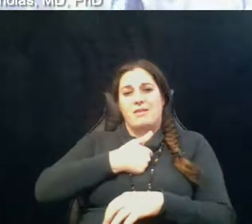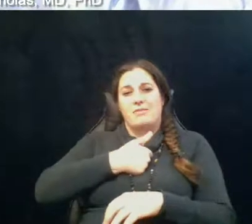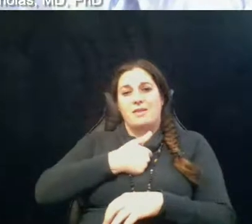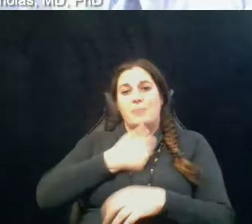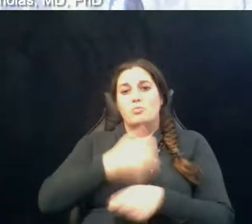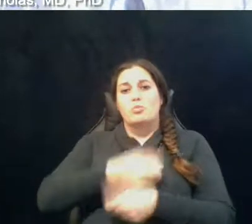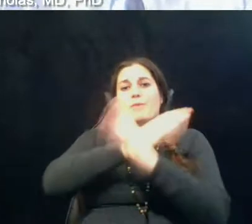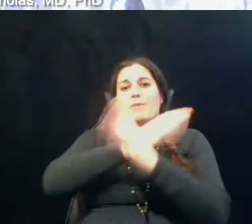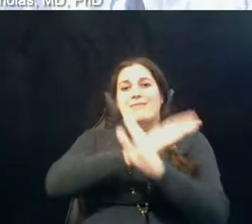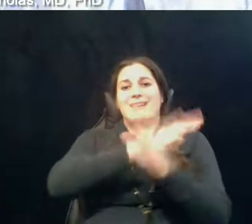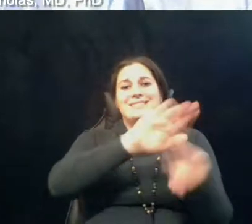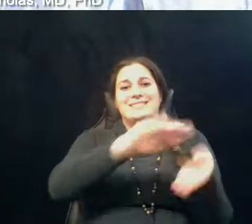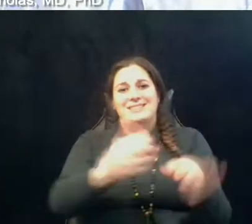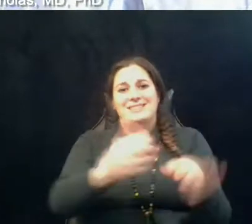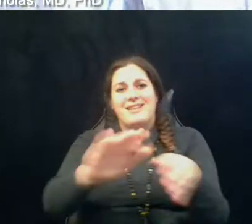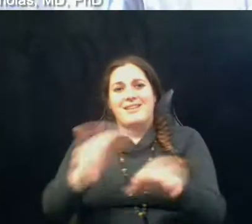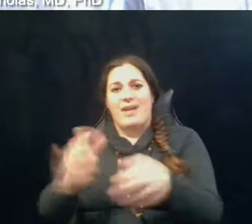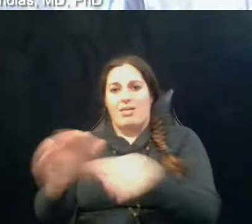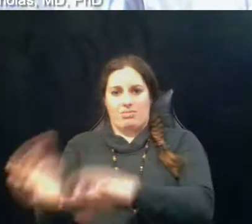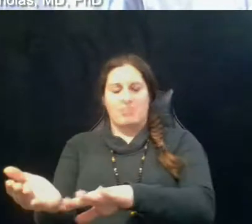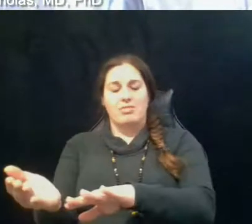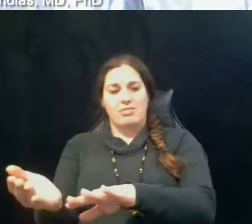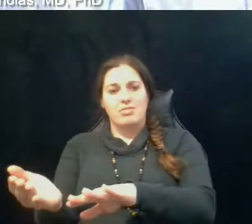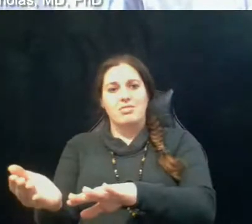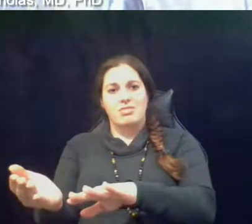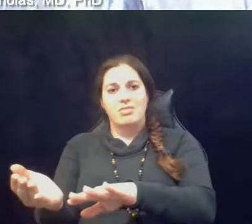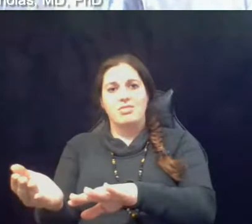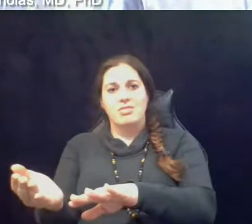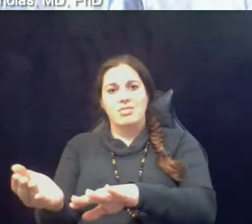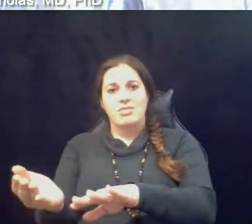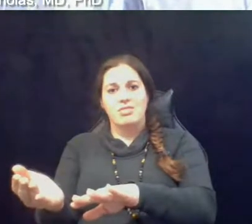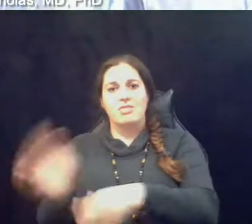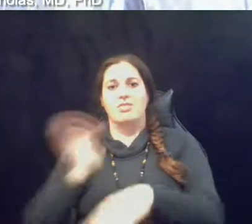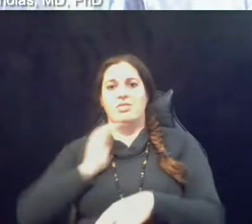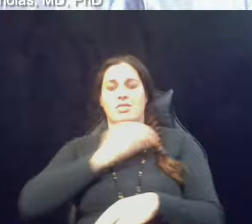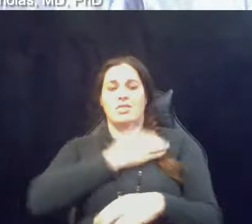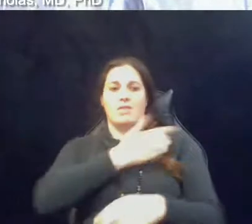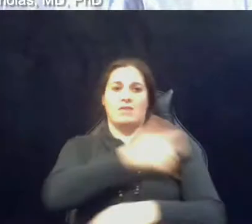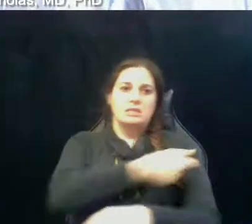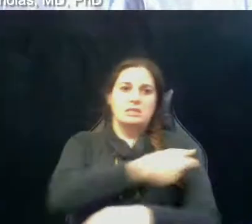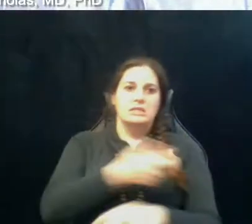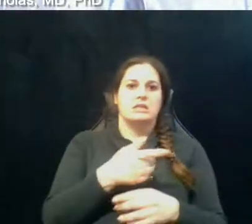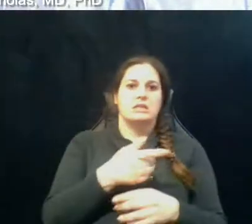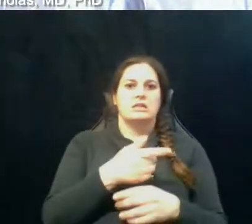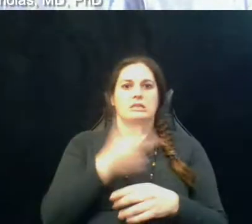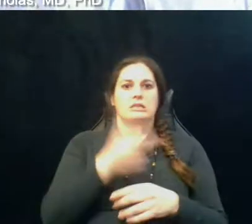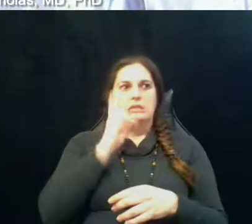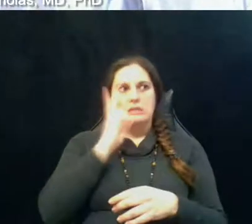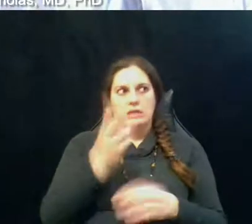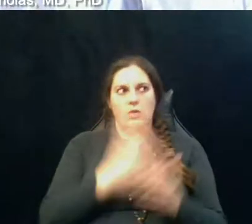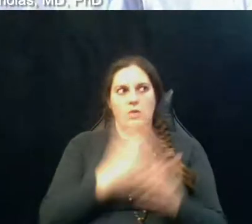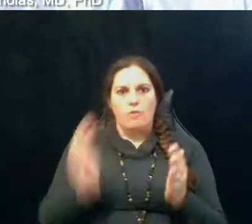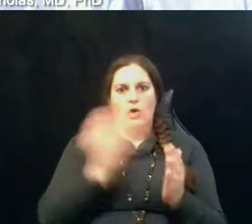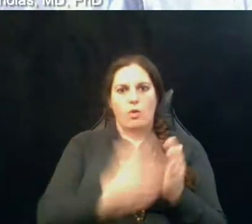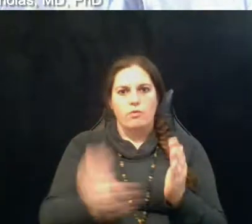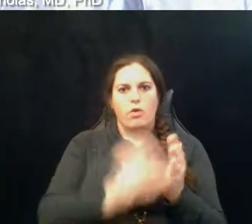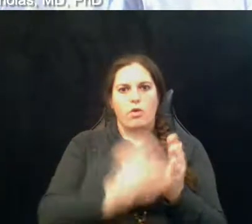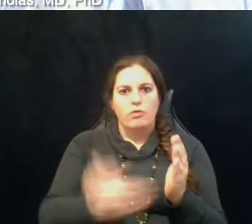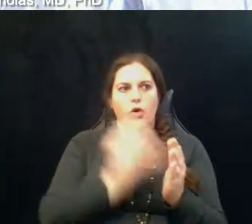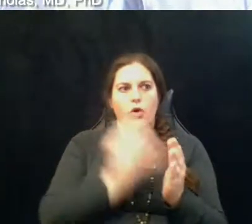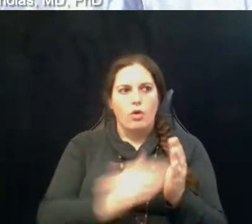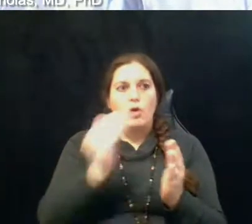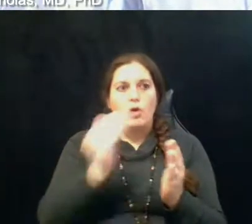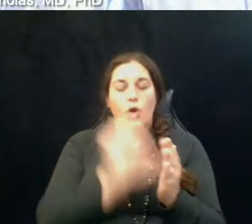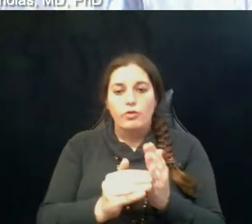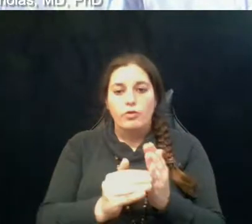know that all of these vaccines have been shown over and over and over again to prevent death. And that to me,